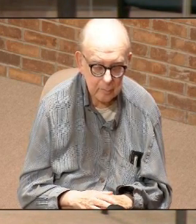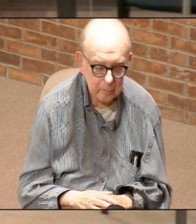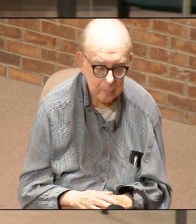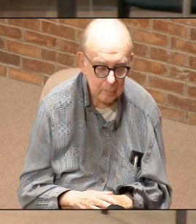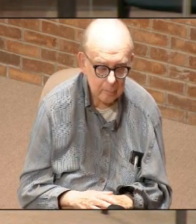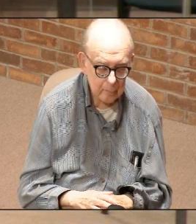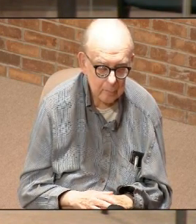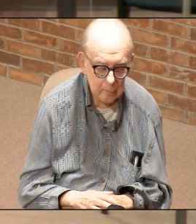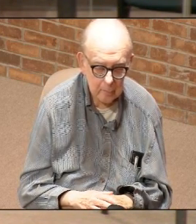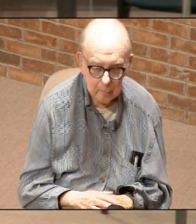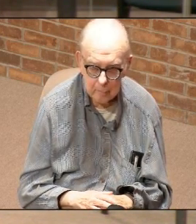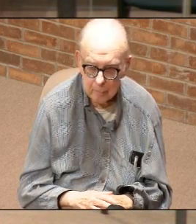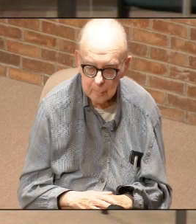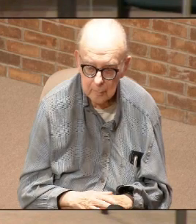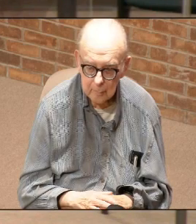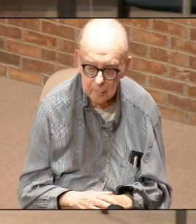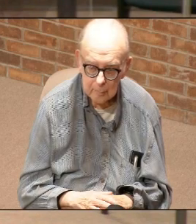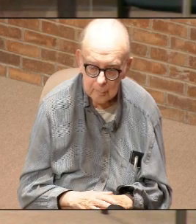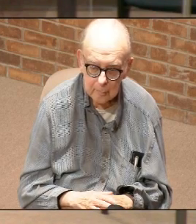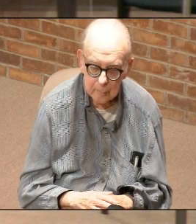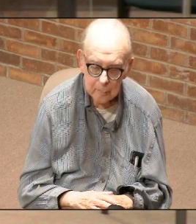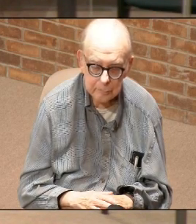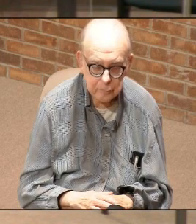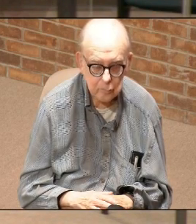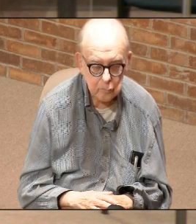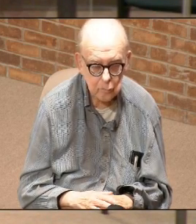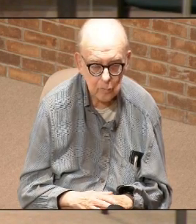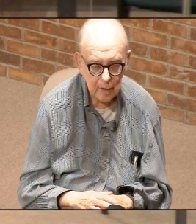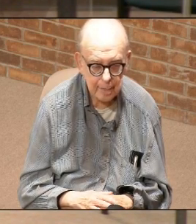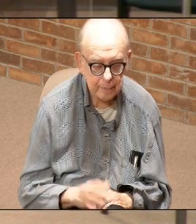This is called Eat It.